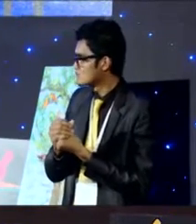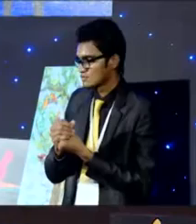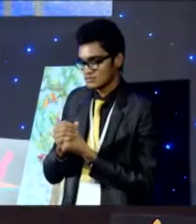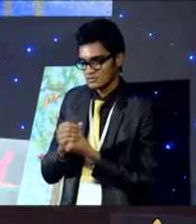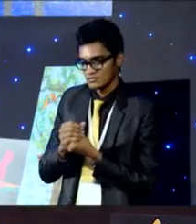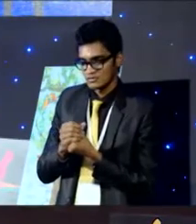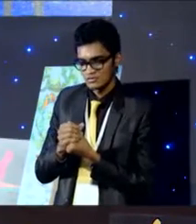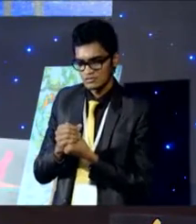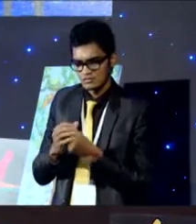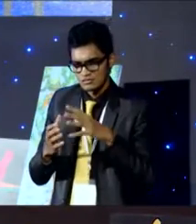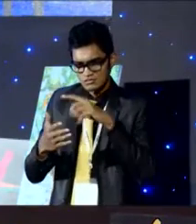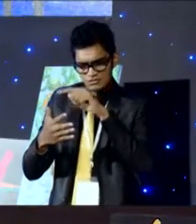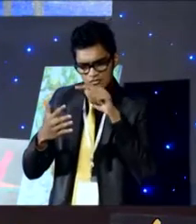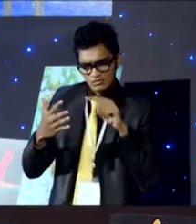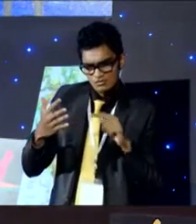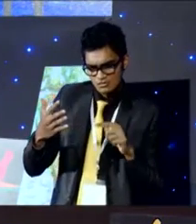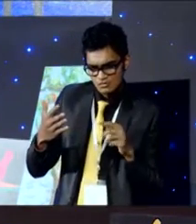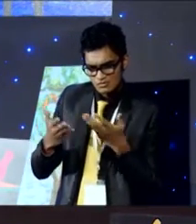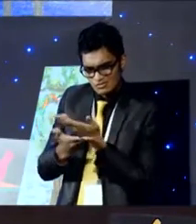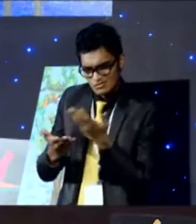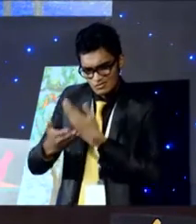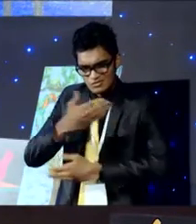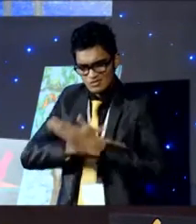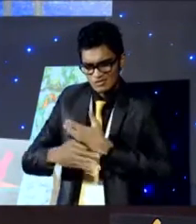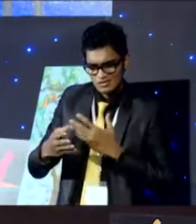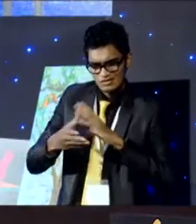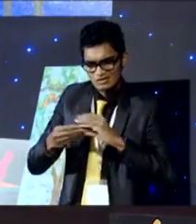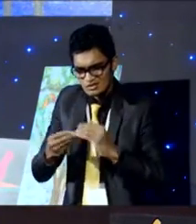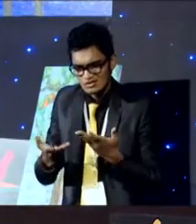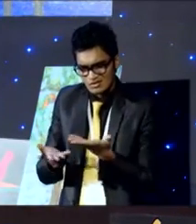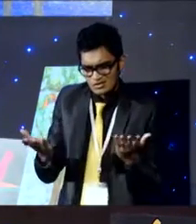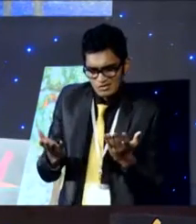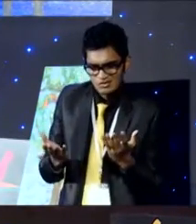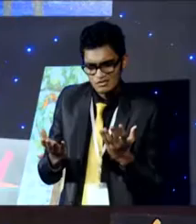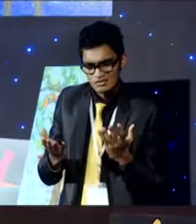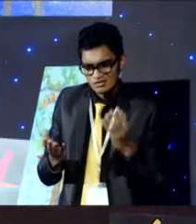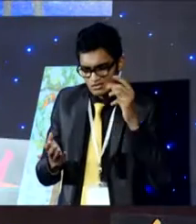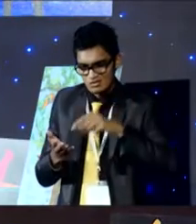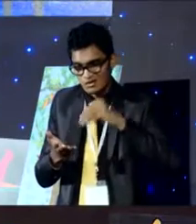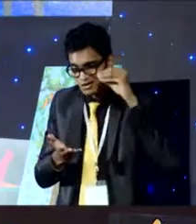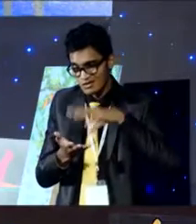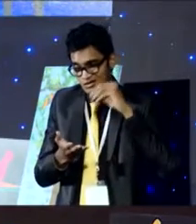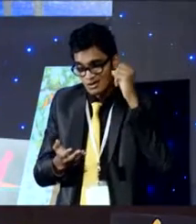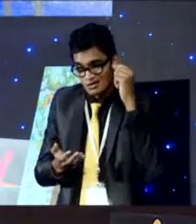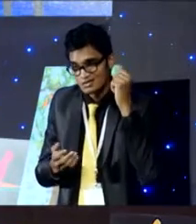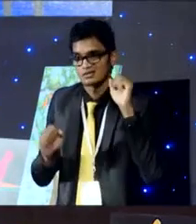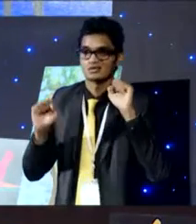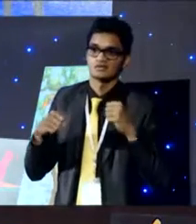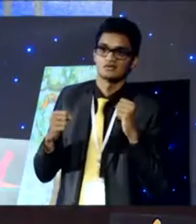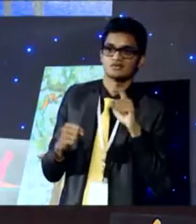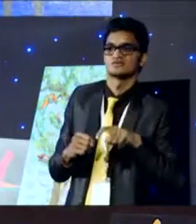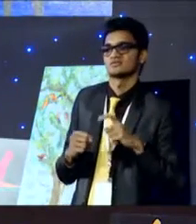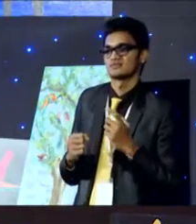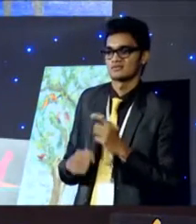into account what people in that sector are talking about. It cannot be a portfolio which is given to